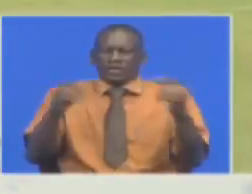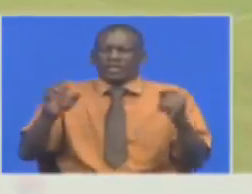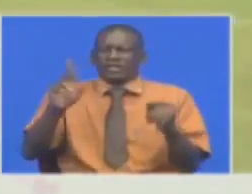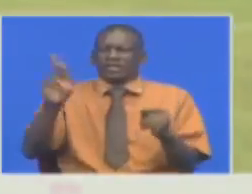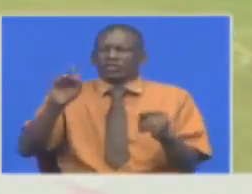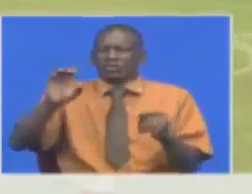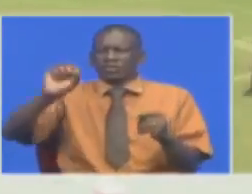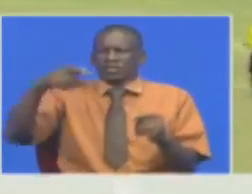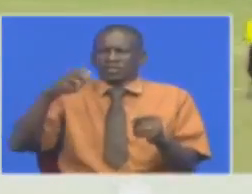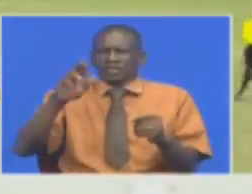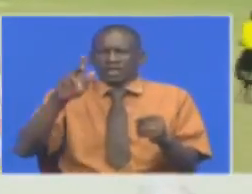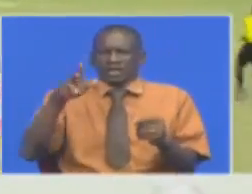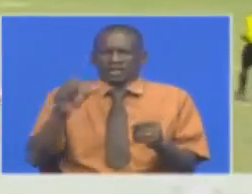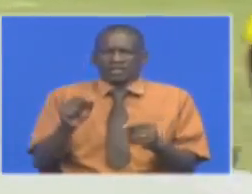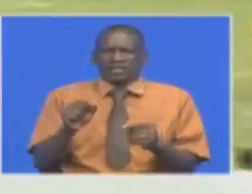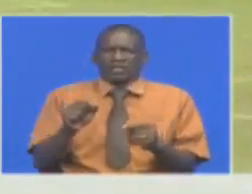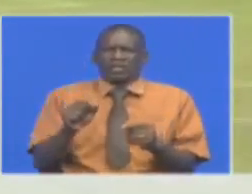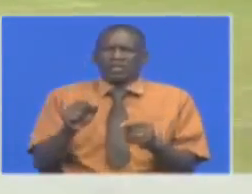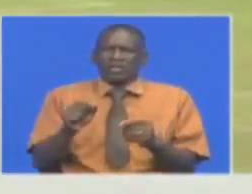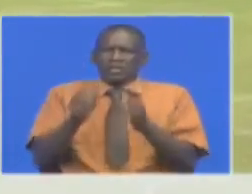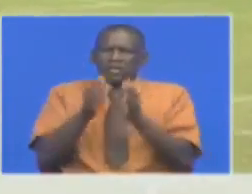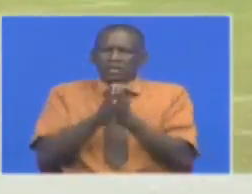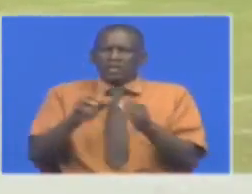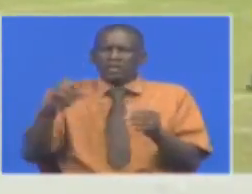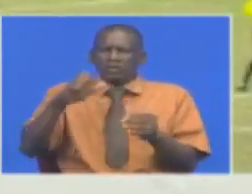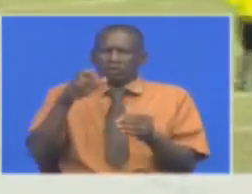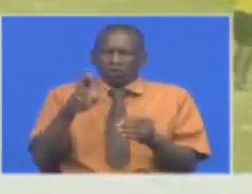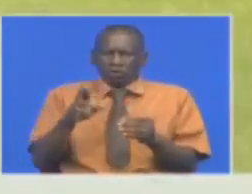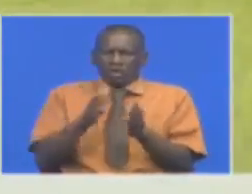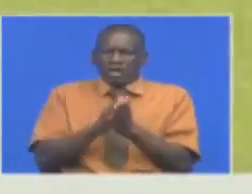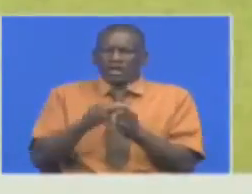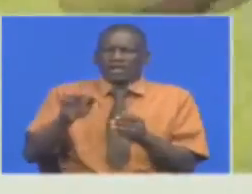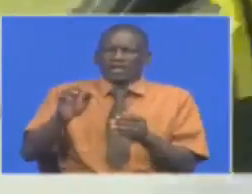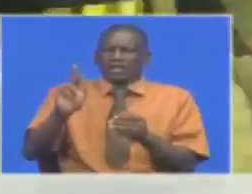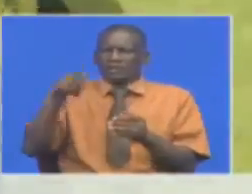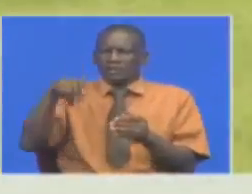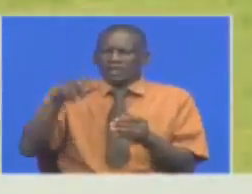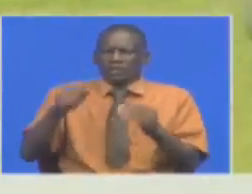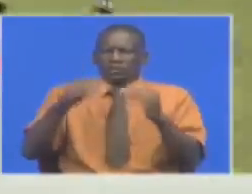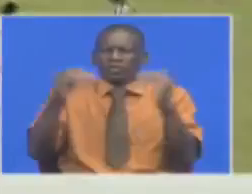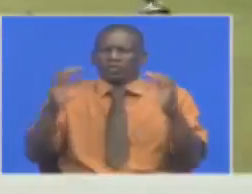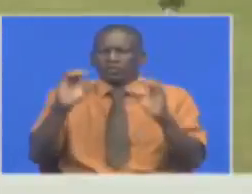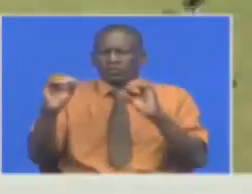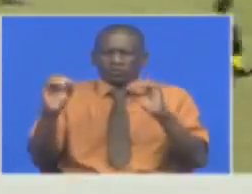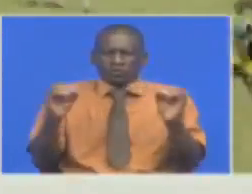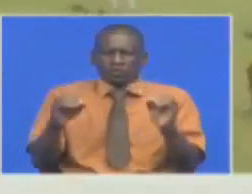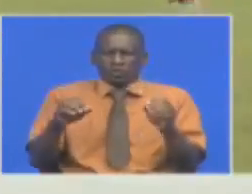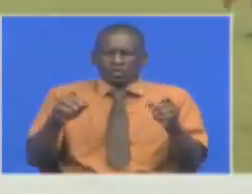lose momentum on their title charge, and Gor Mahia and Bandari drew 0-0. The title will